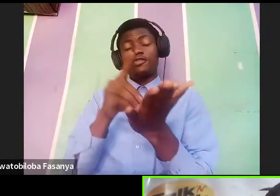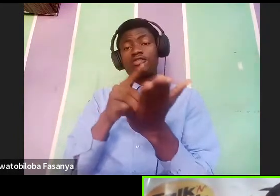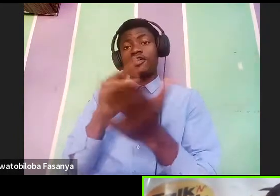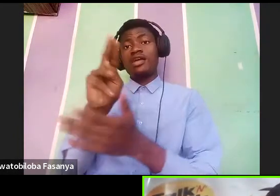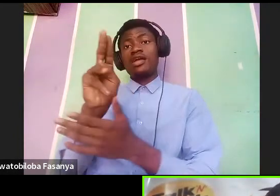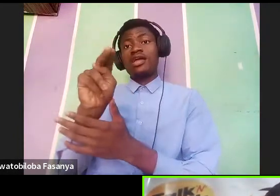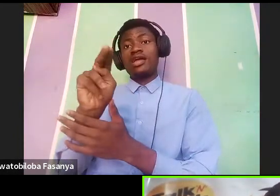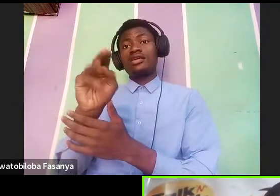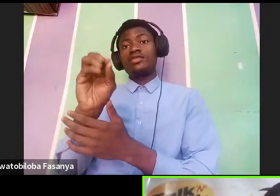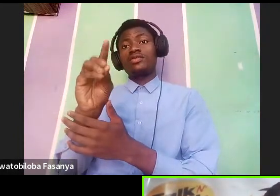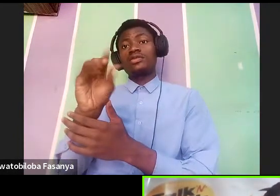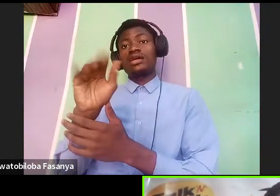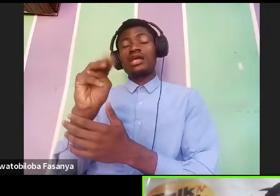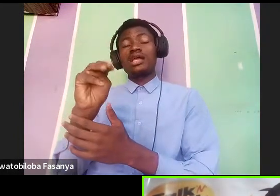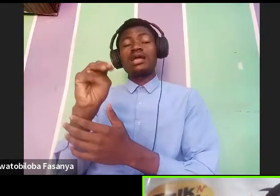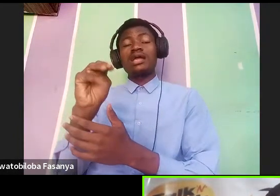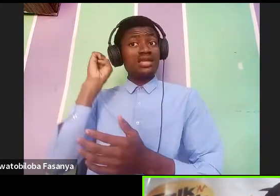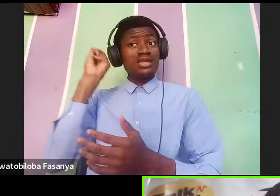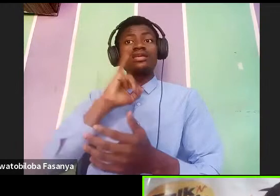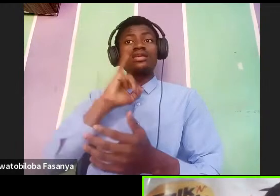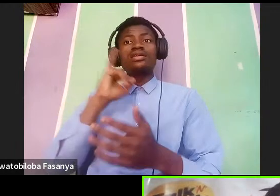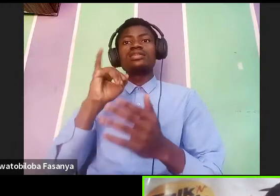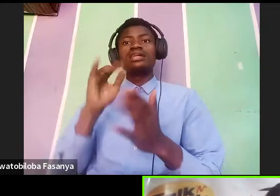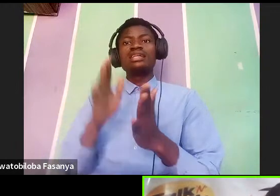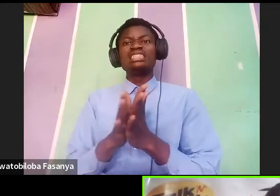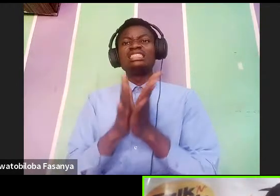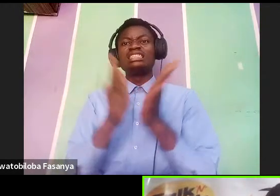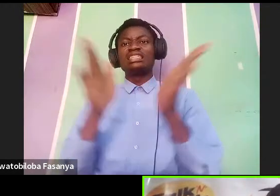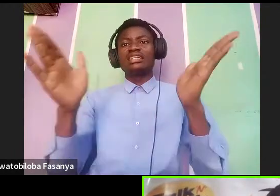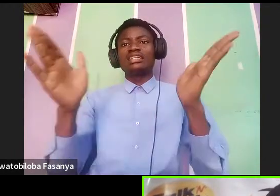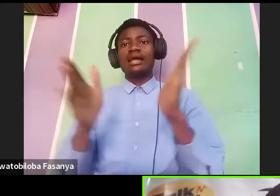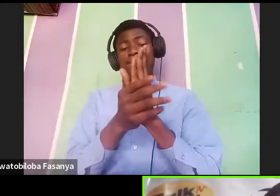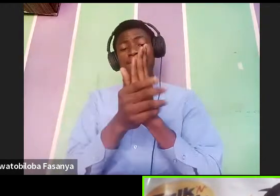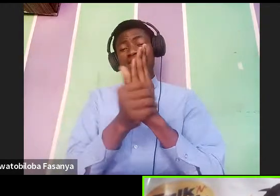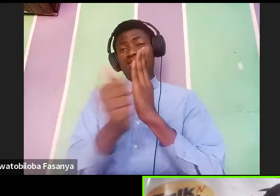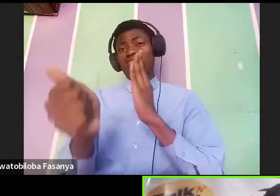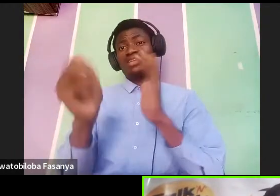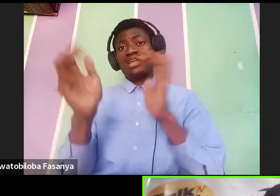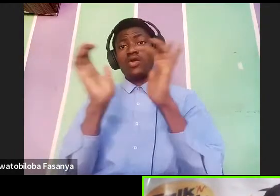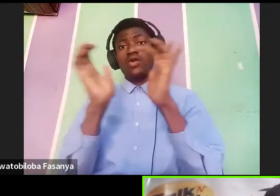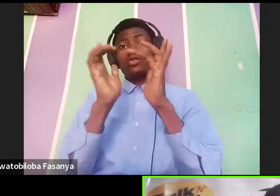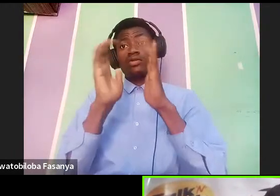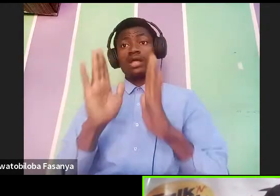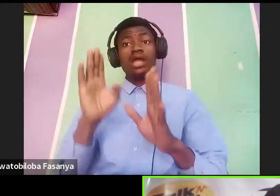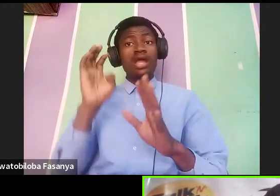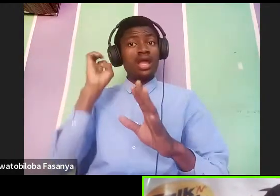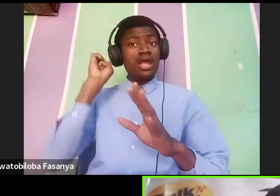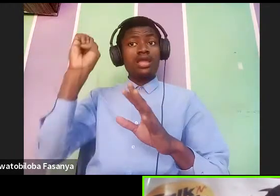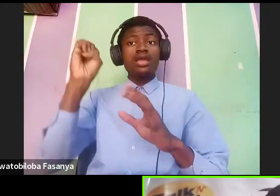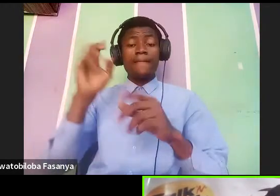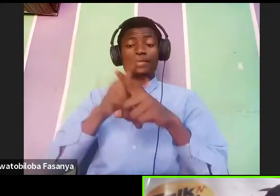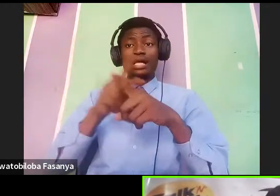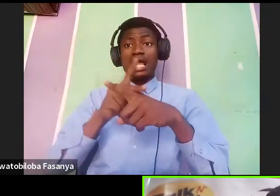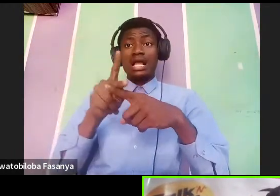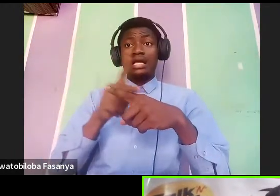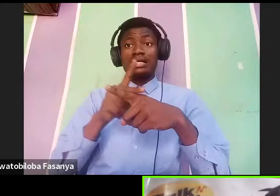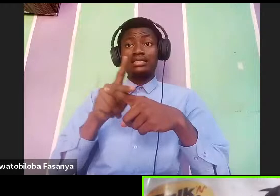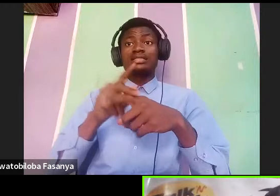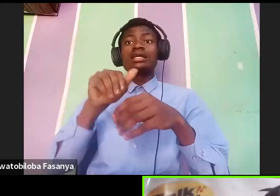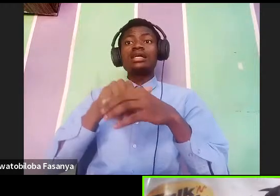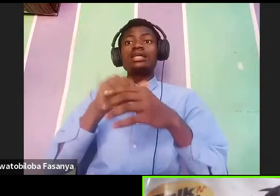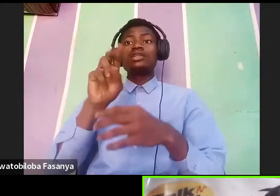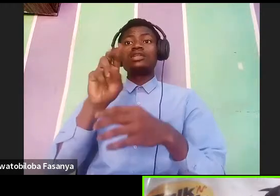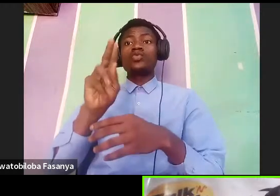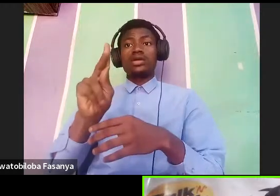practitioner consultant that practices in UK, is a Nigerian. So he's going to join us very soon.